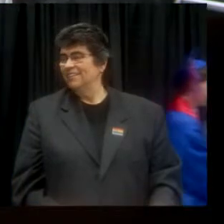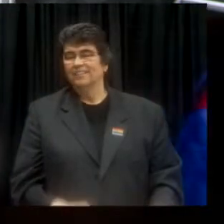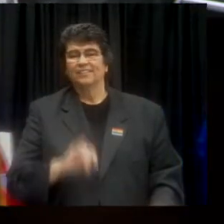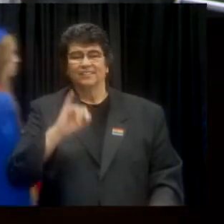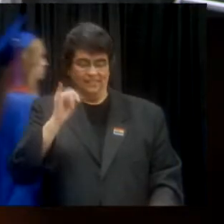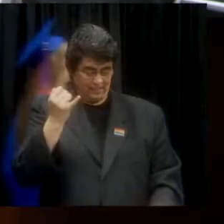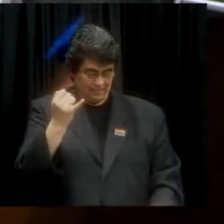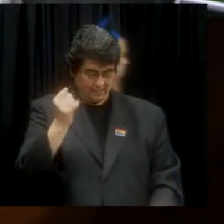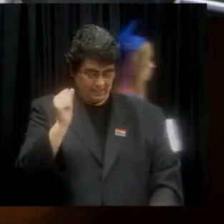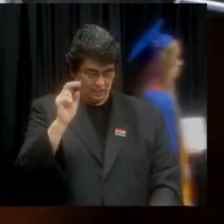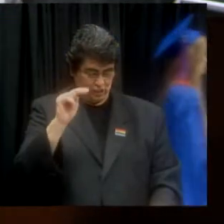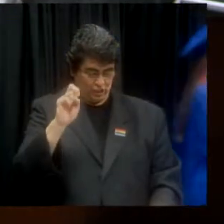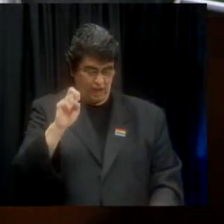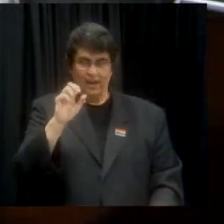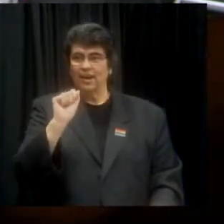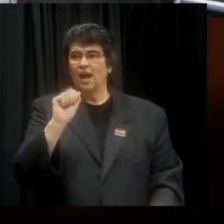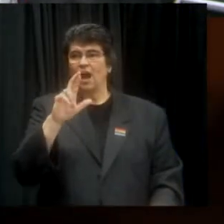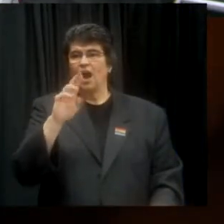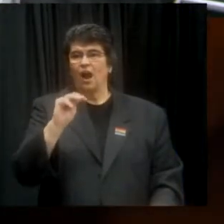Jane Armstrong.